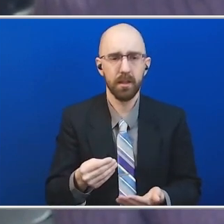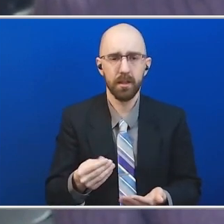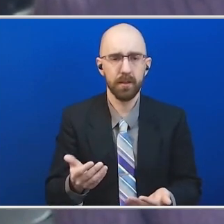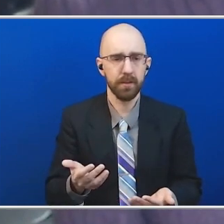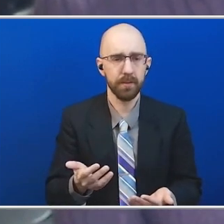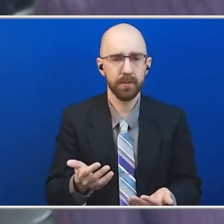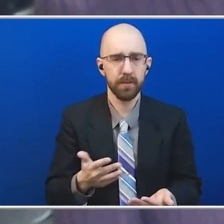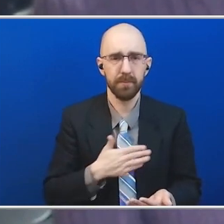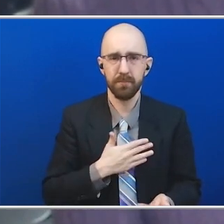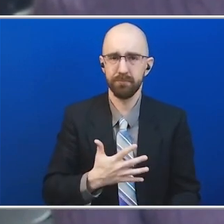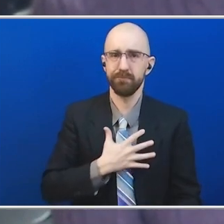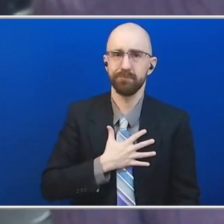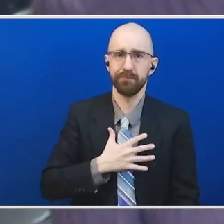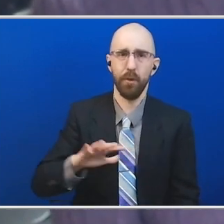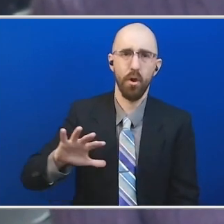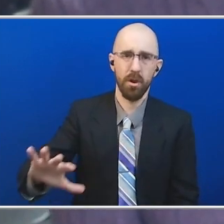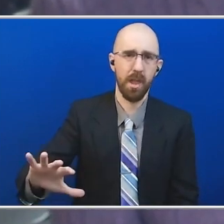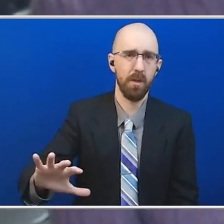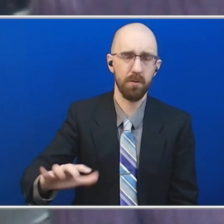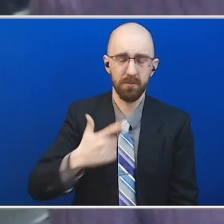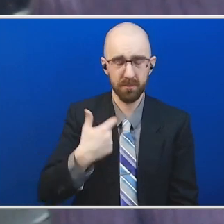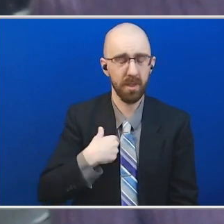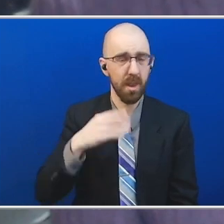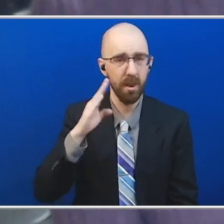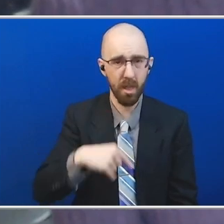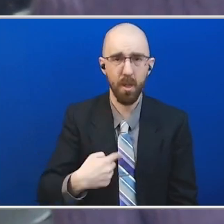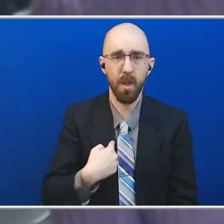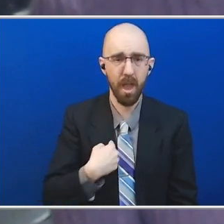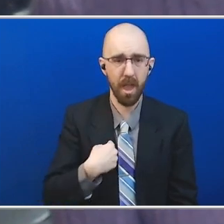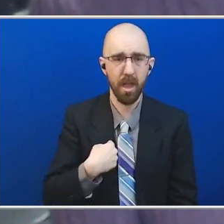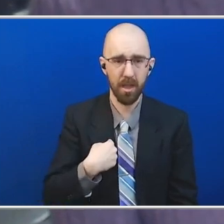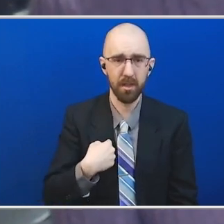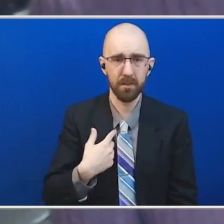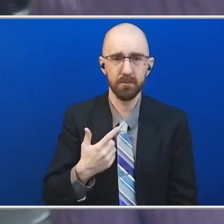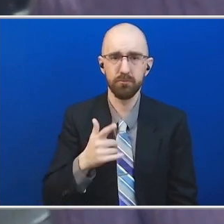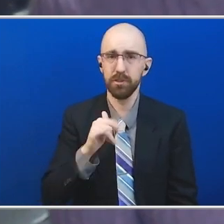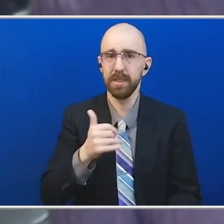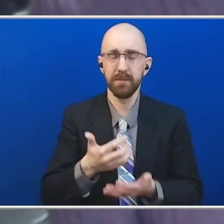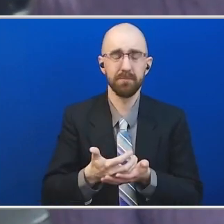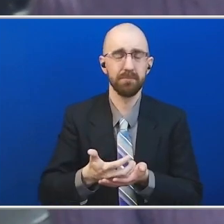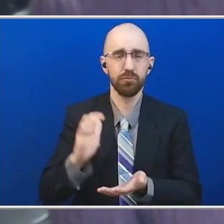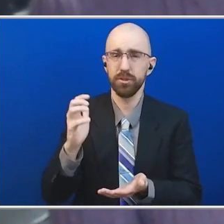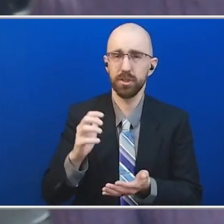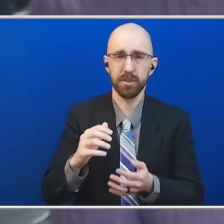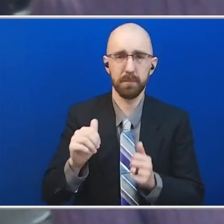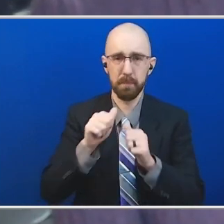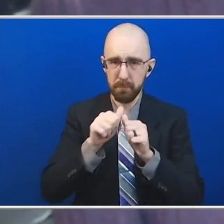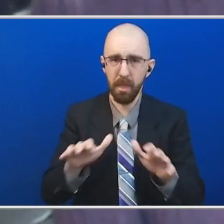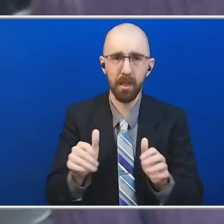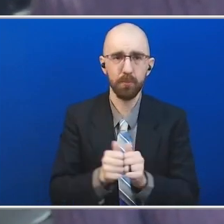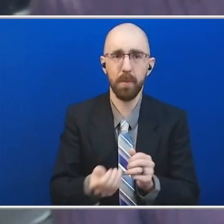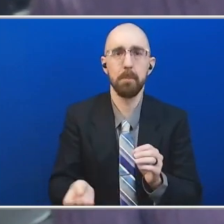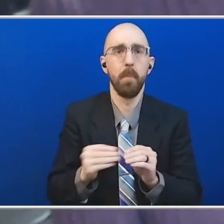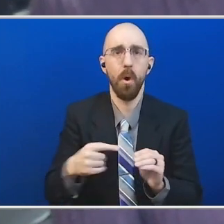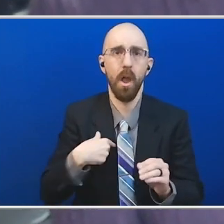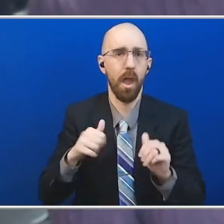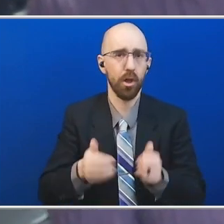my heart goes out to them, because I know I'm richly blessed with more than I could have ever asked